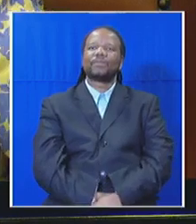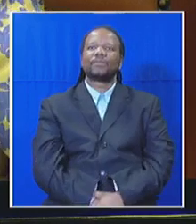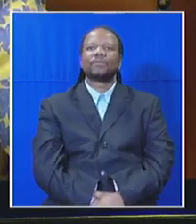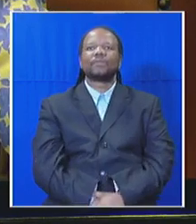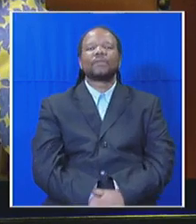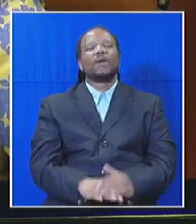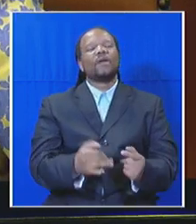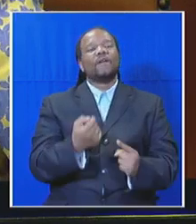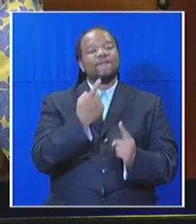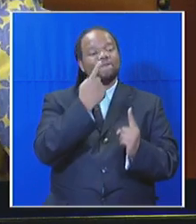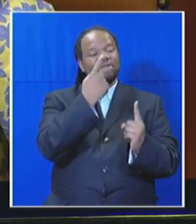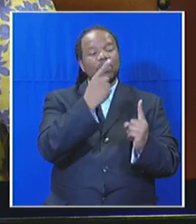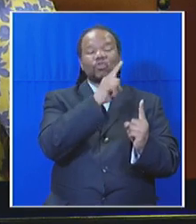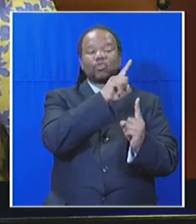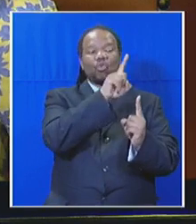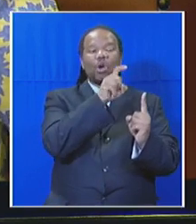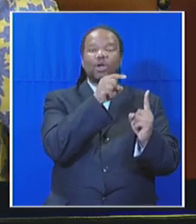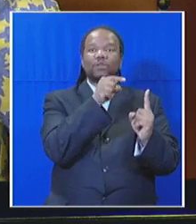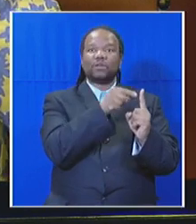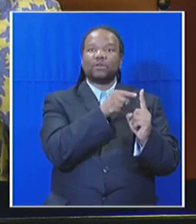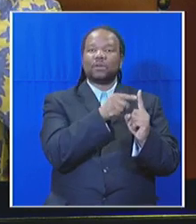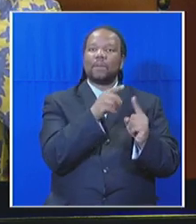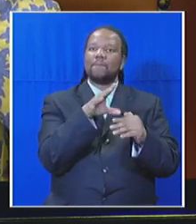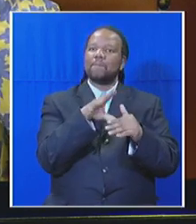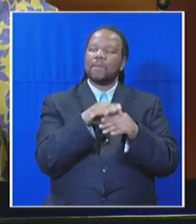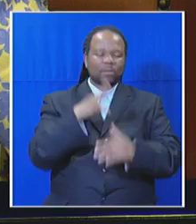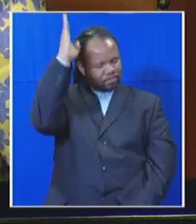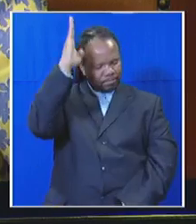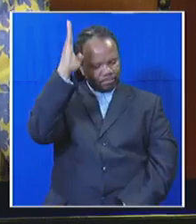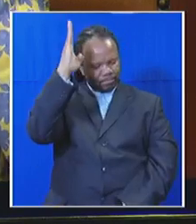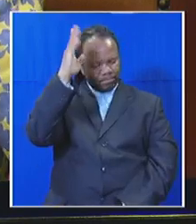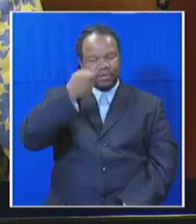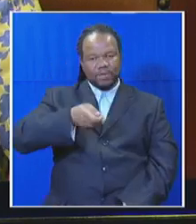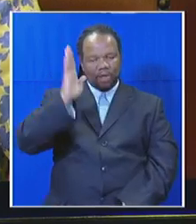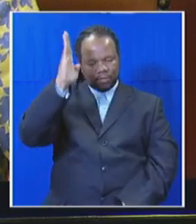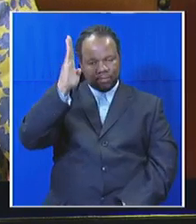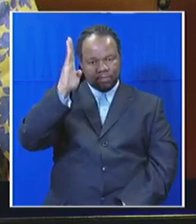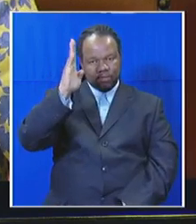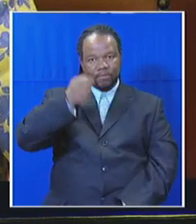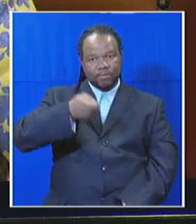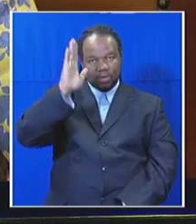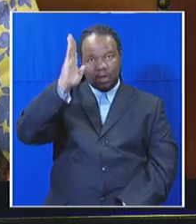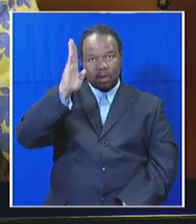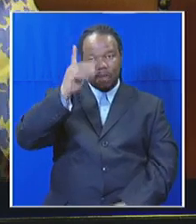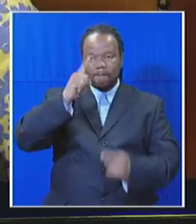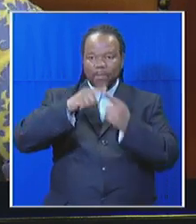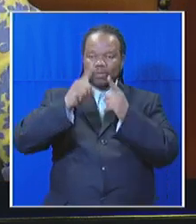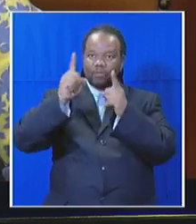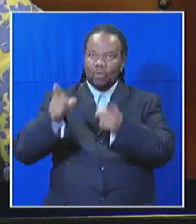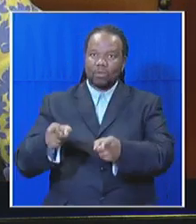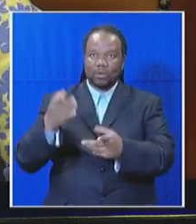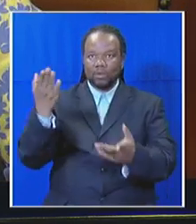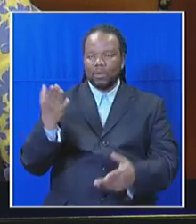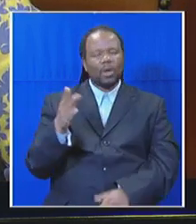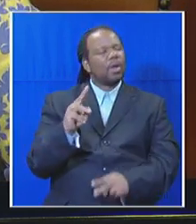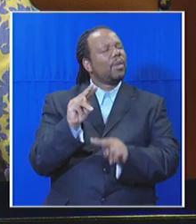The first question, honorable members, has been Honorable asked. Speaker, on a point of order. No,